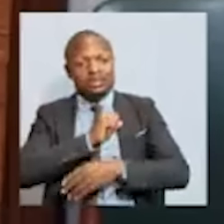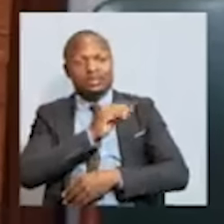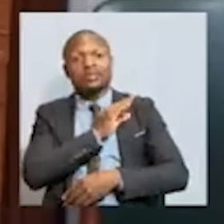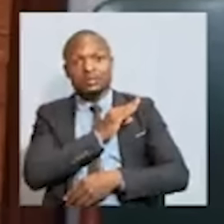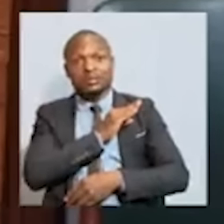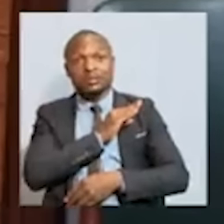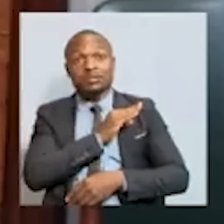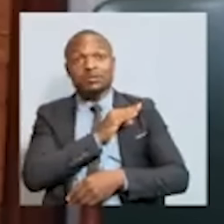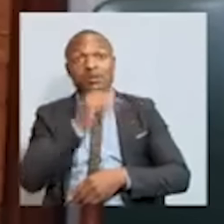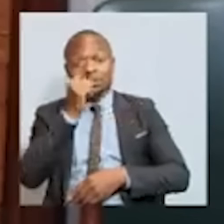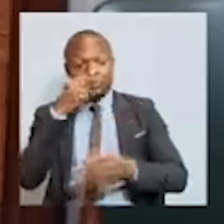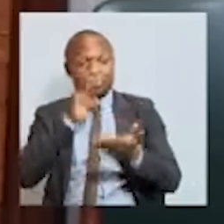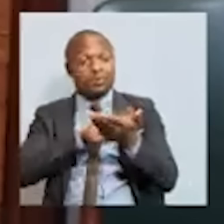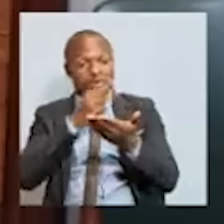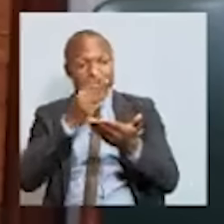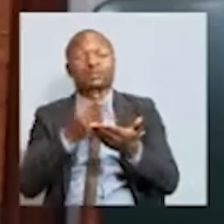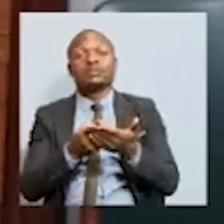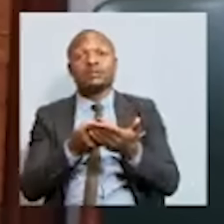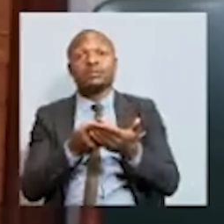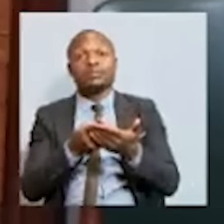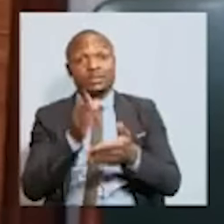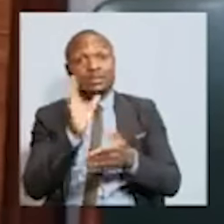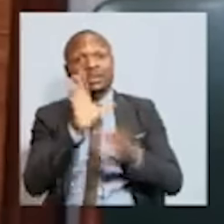allegedly witnessed his strangulation.